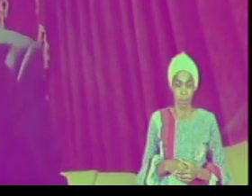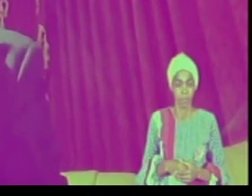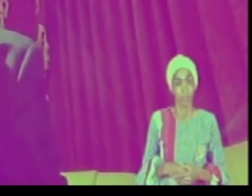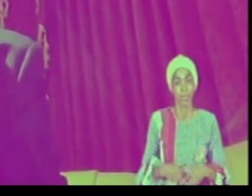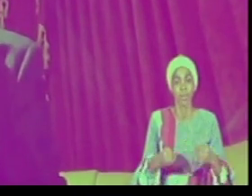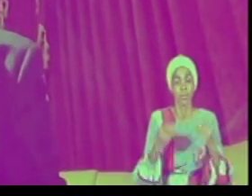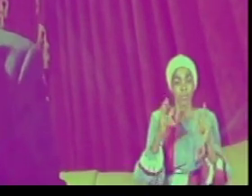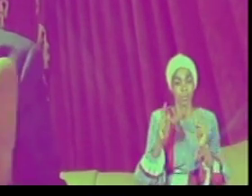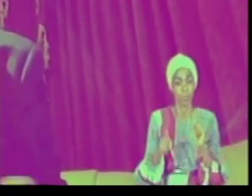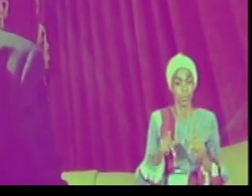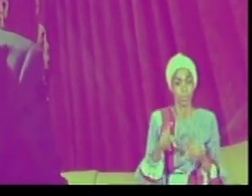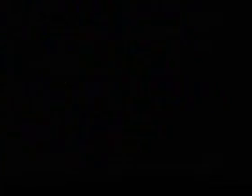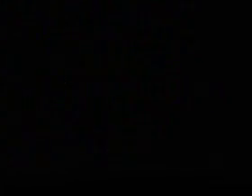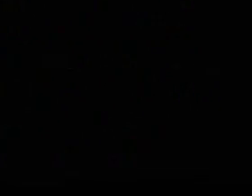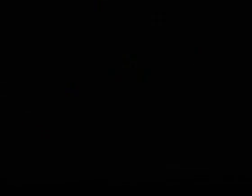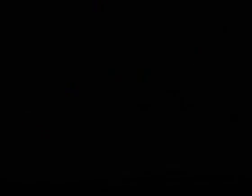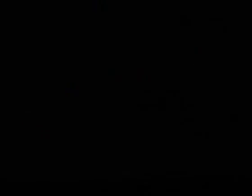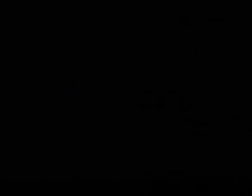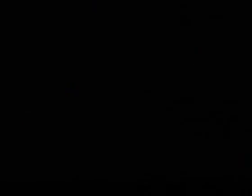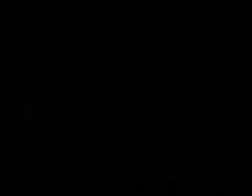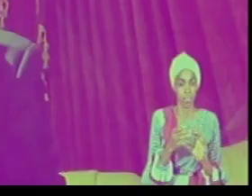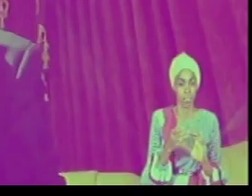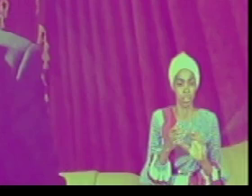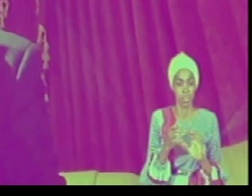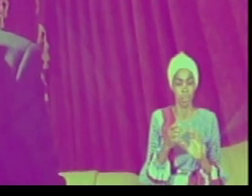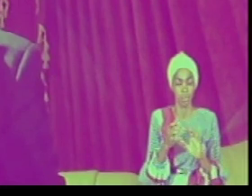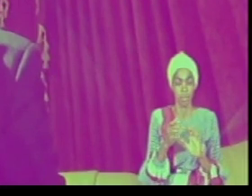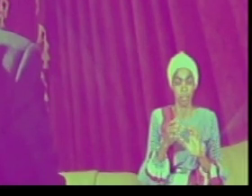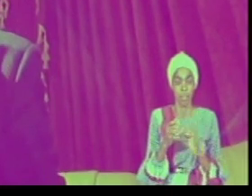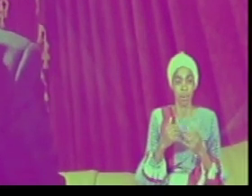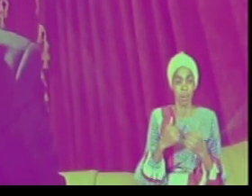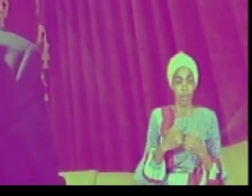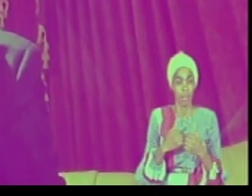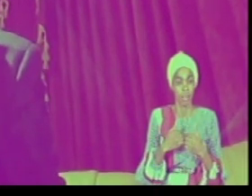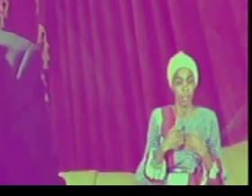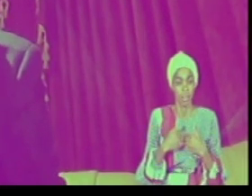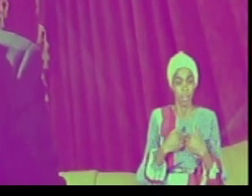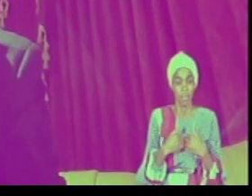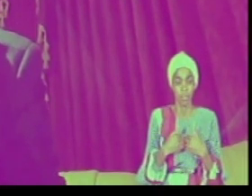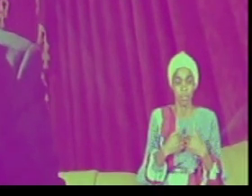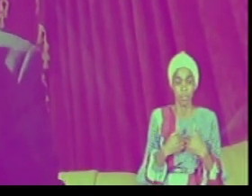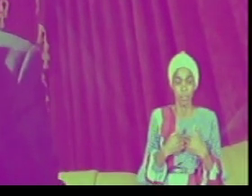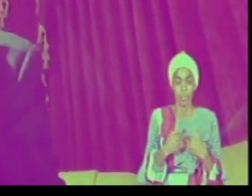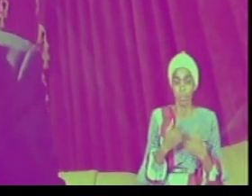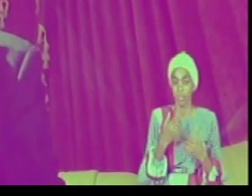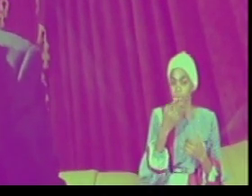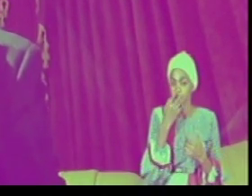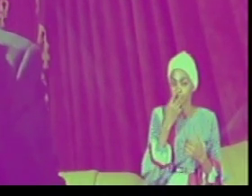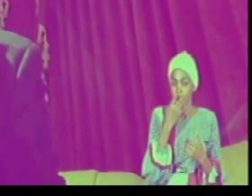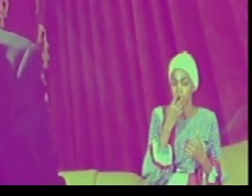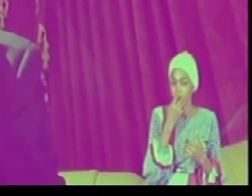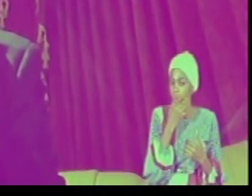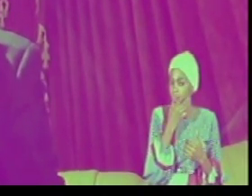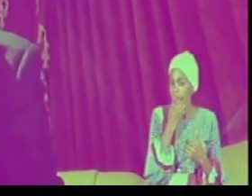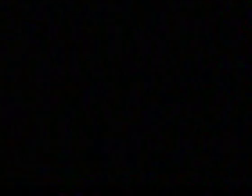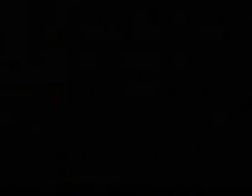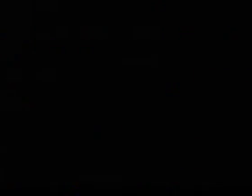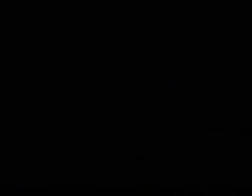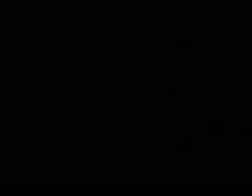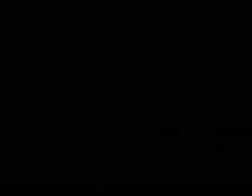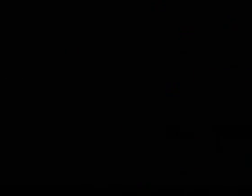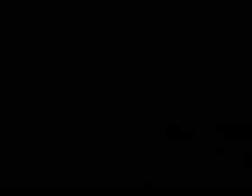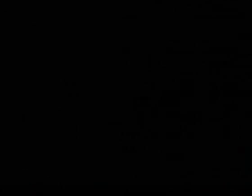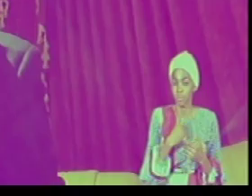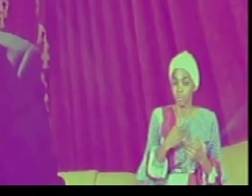hurt by their activities on the internet. We are aware of this. And we as children of God, we should